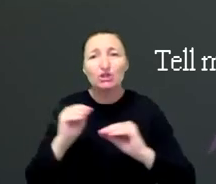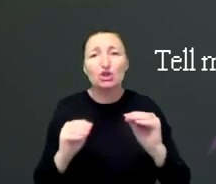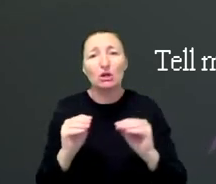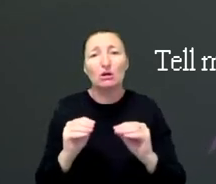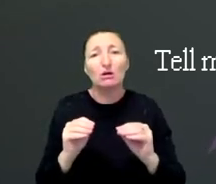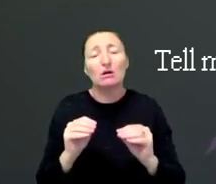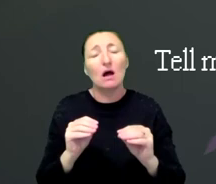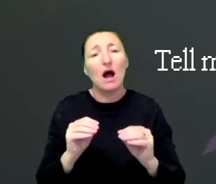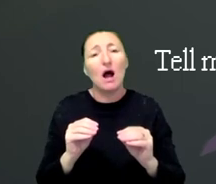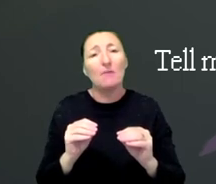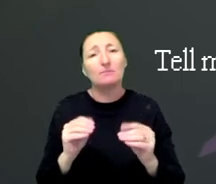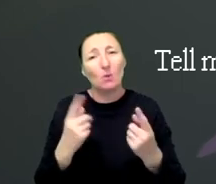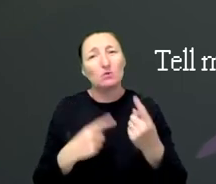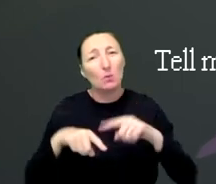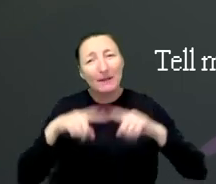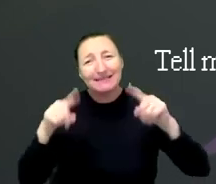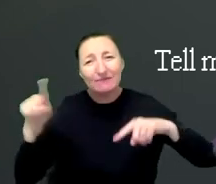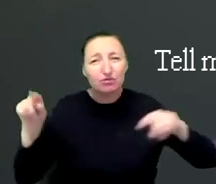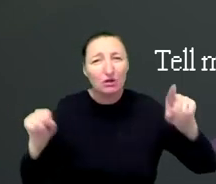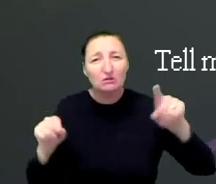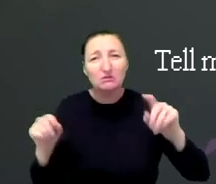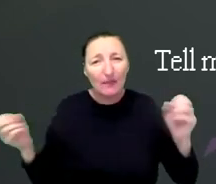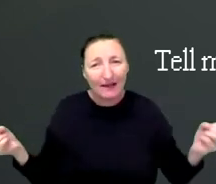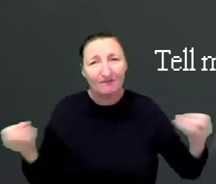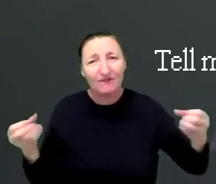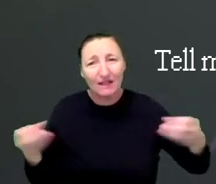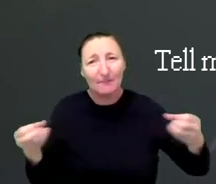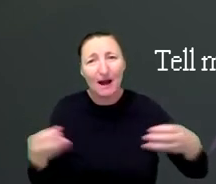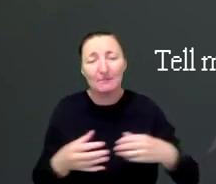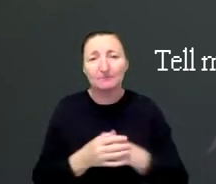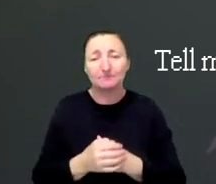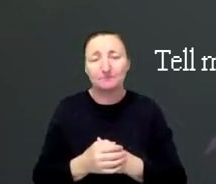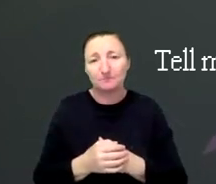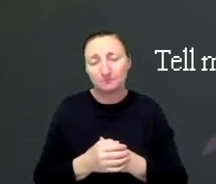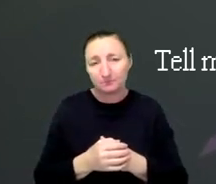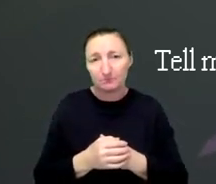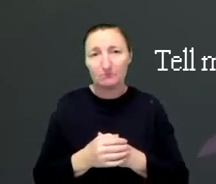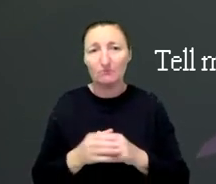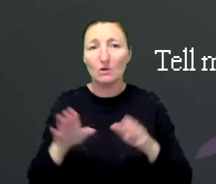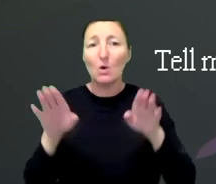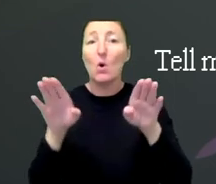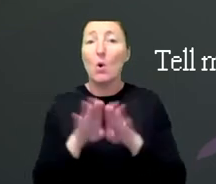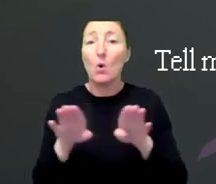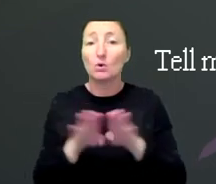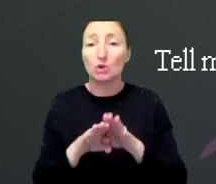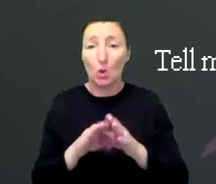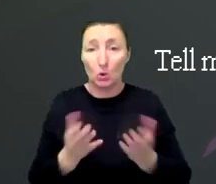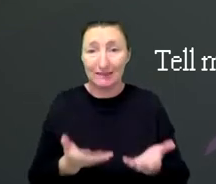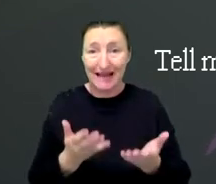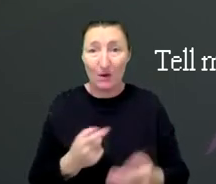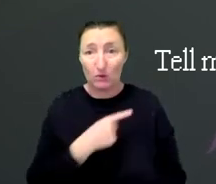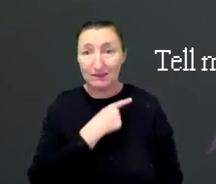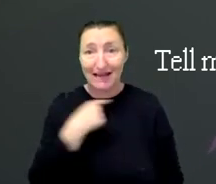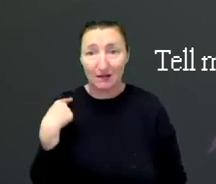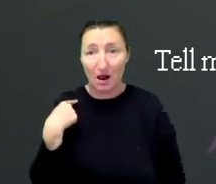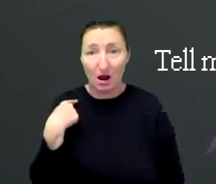other. And yeah, it really helped also, like, we had this, which is today, like our hard deadline, and we kind of worked backwards